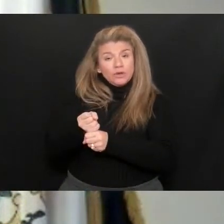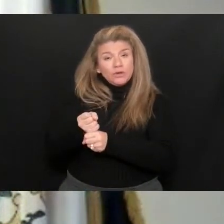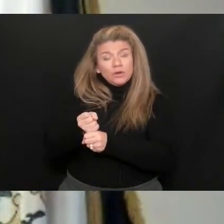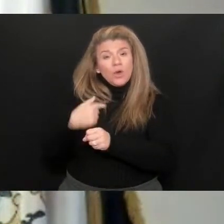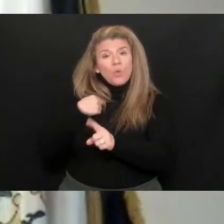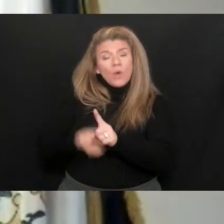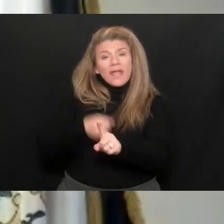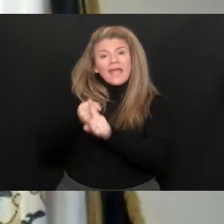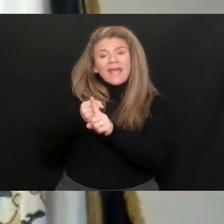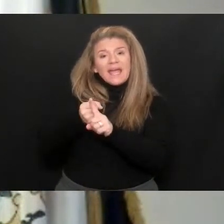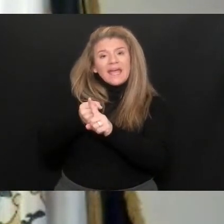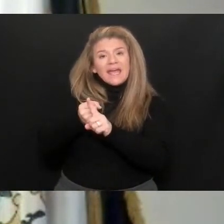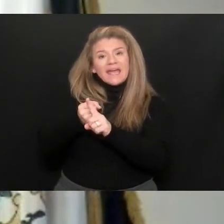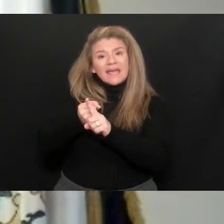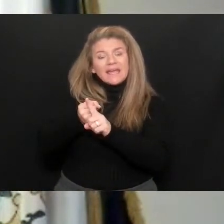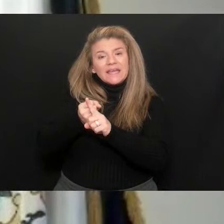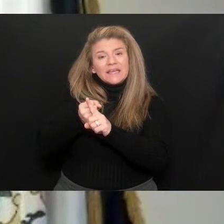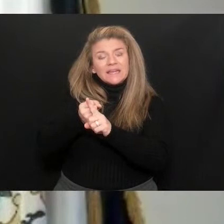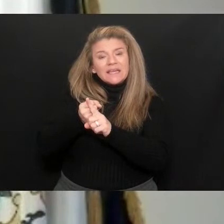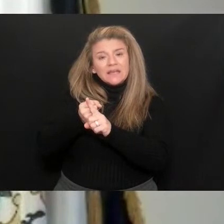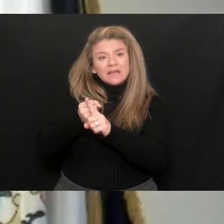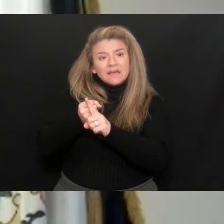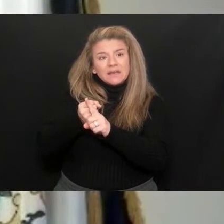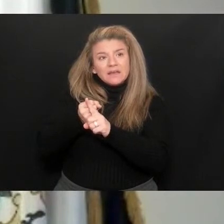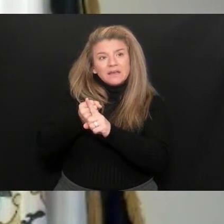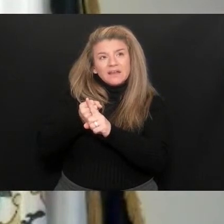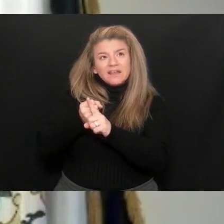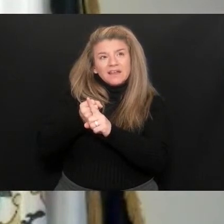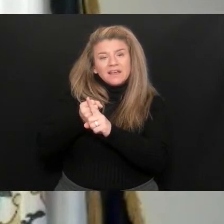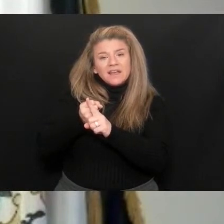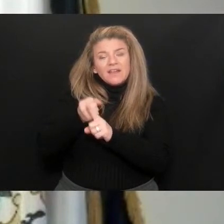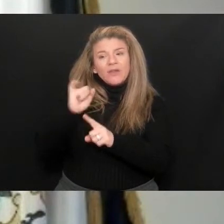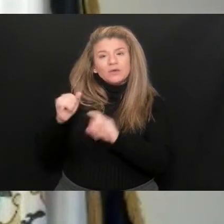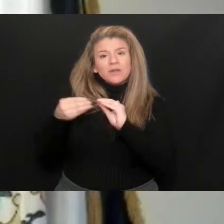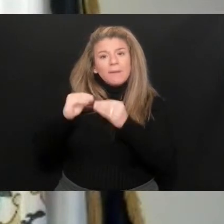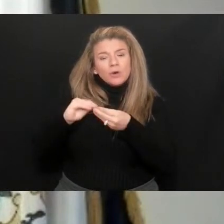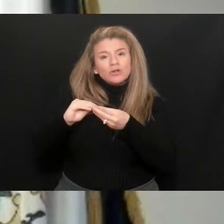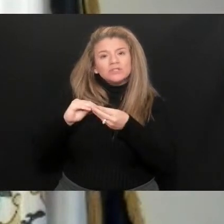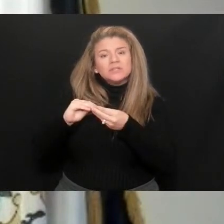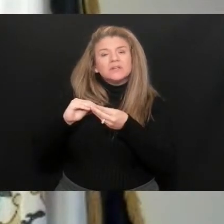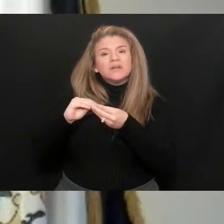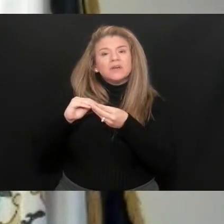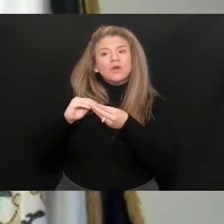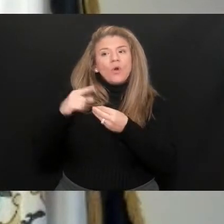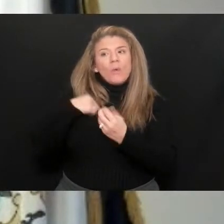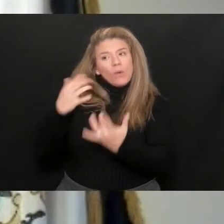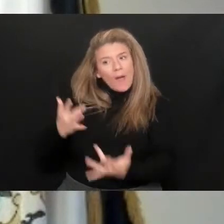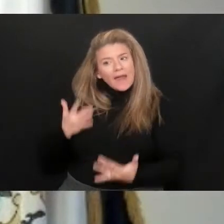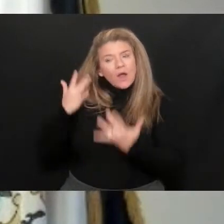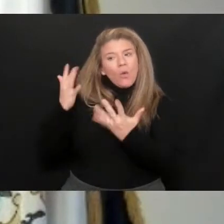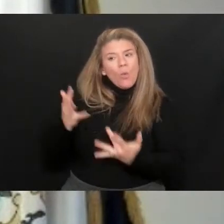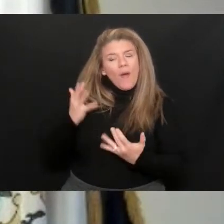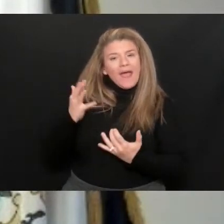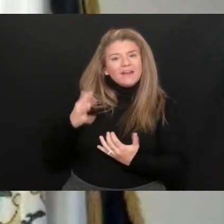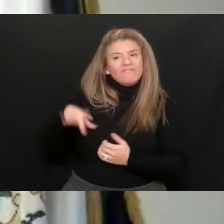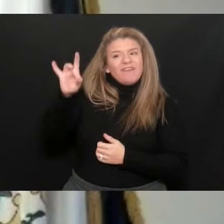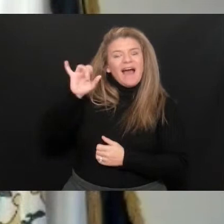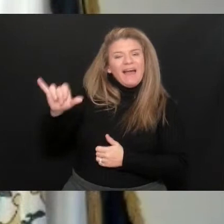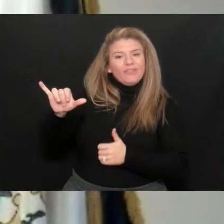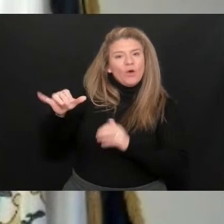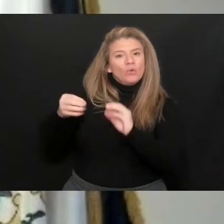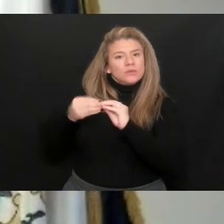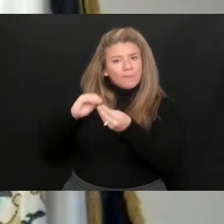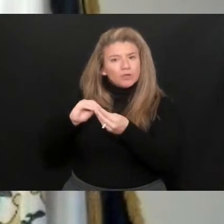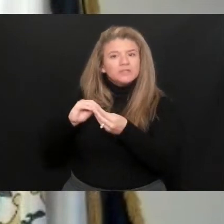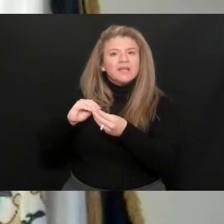reports very late. Those have to be sent out. We wait for those. That gives us some